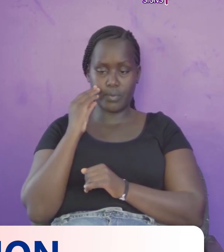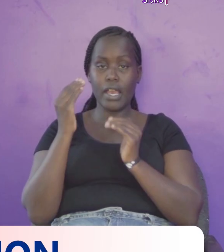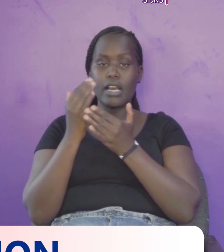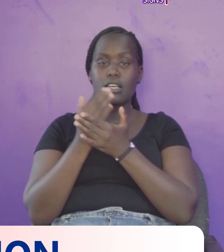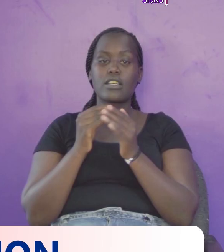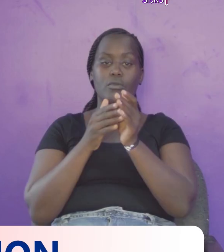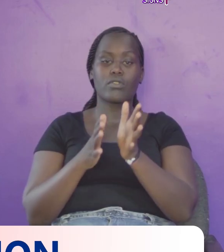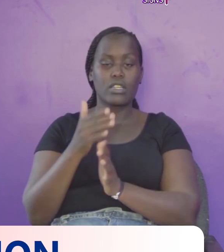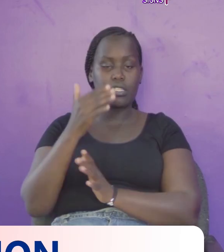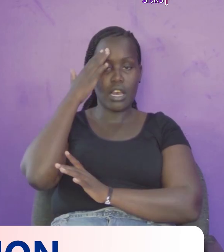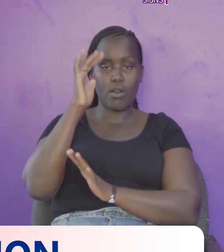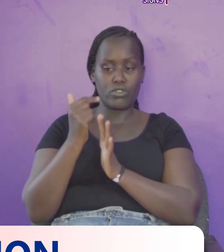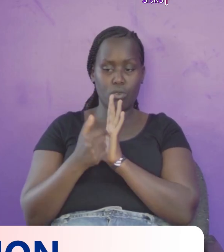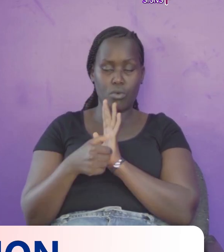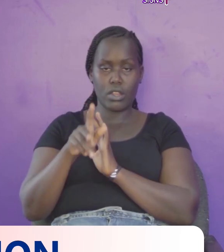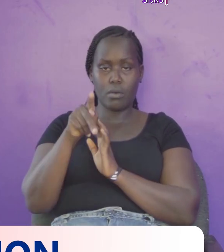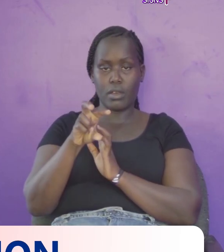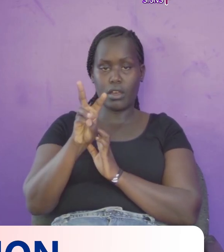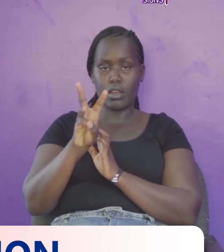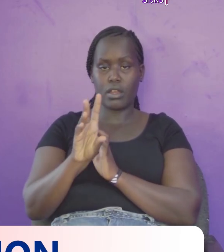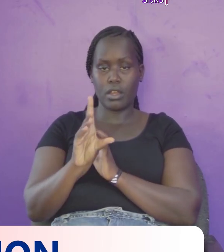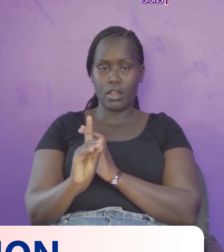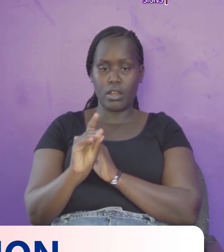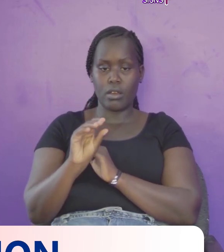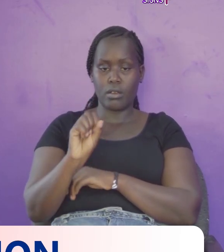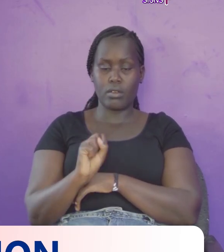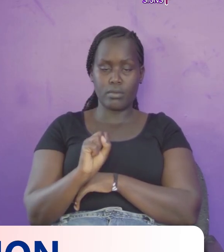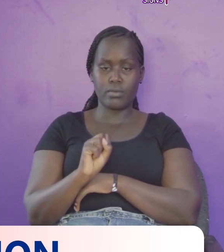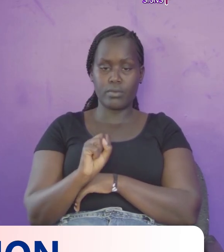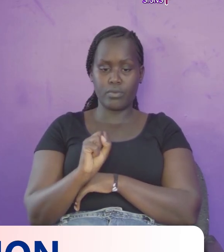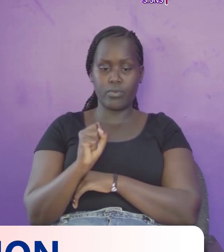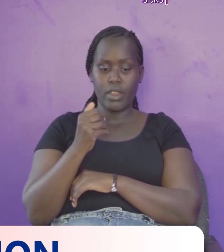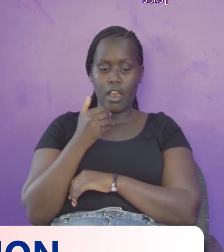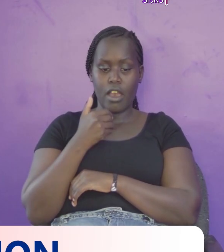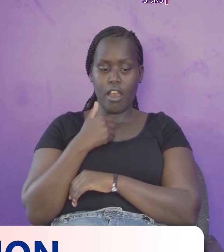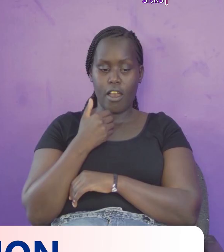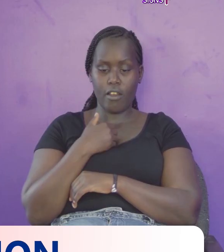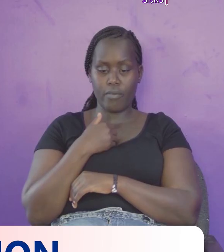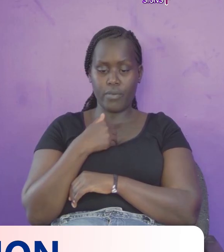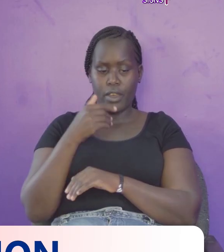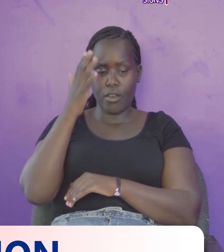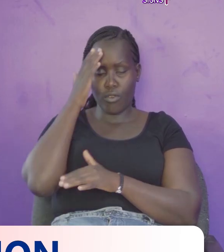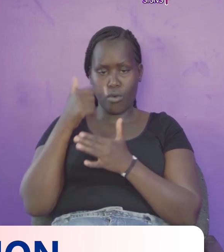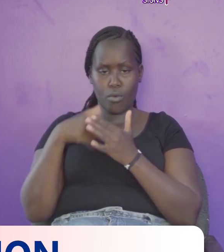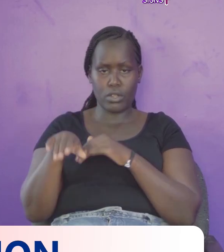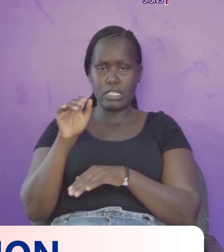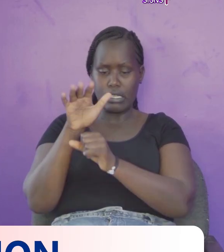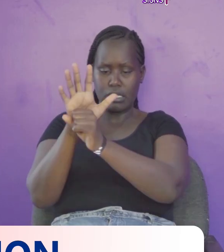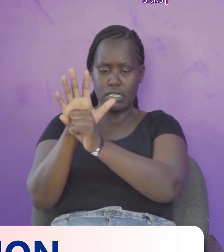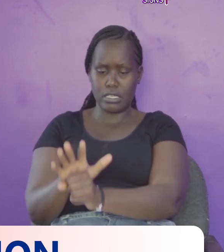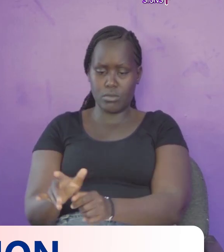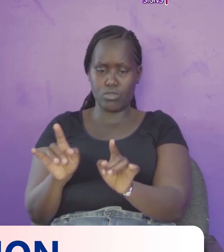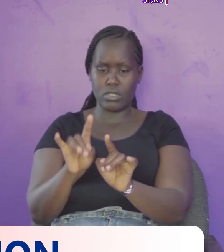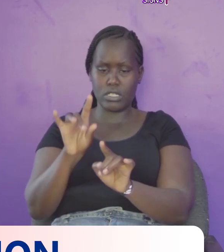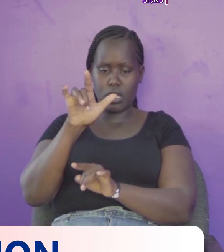don't know what the PWDs go through. Do you know what is called stigma and discrimination? On this